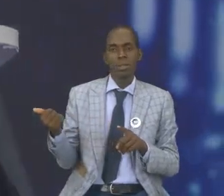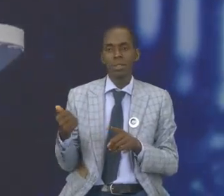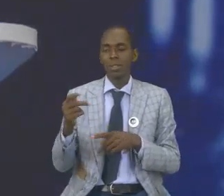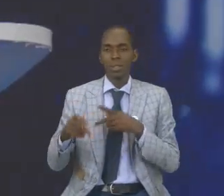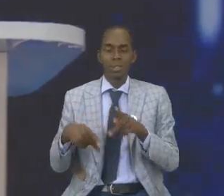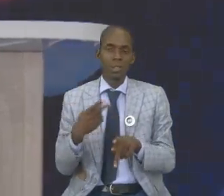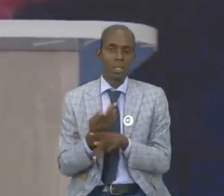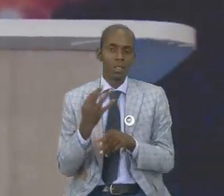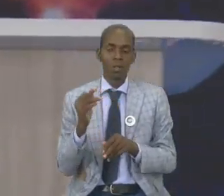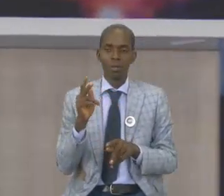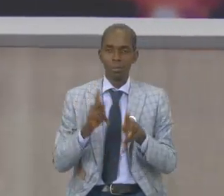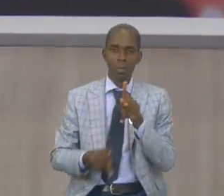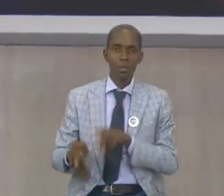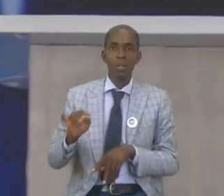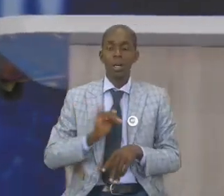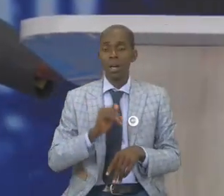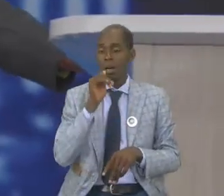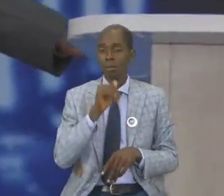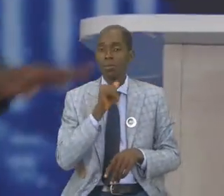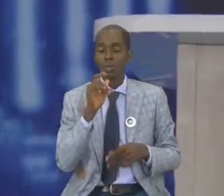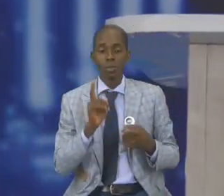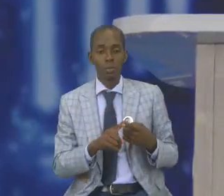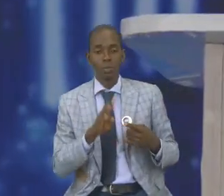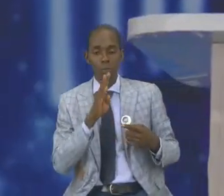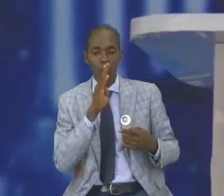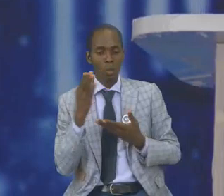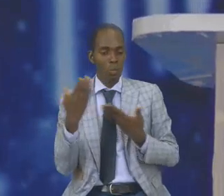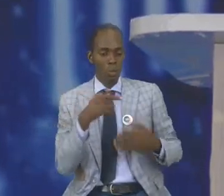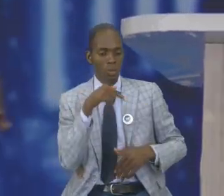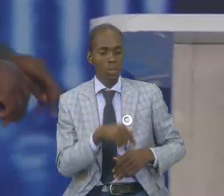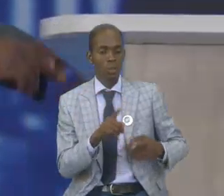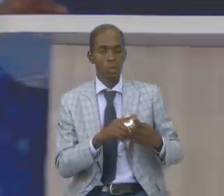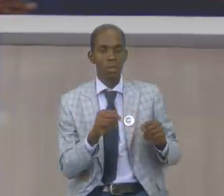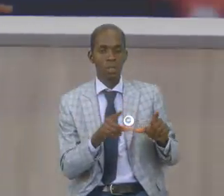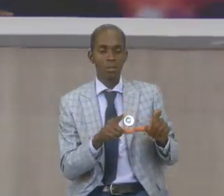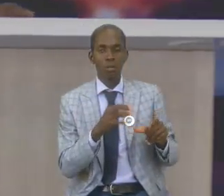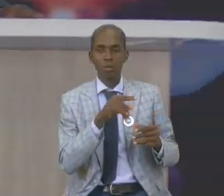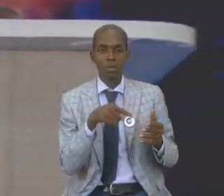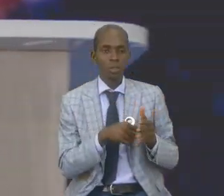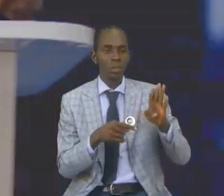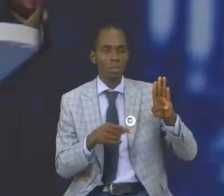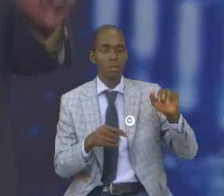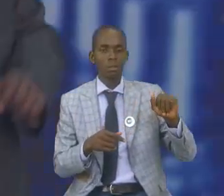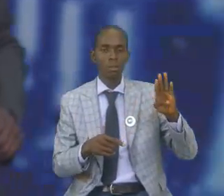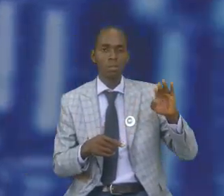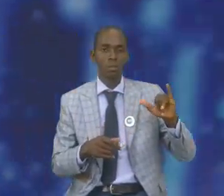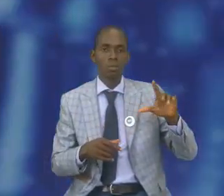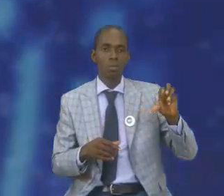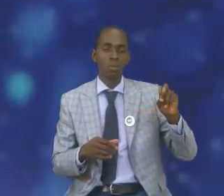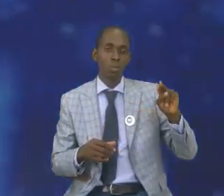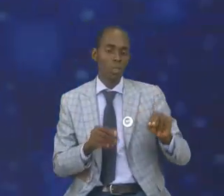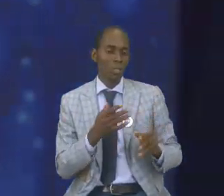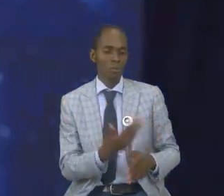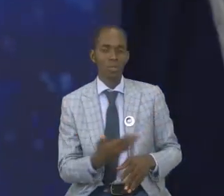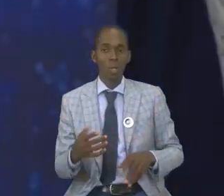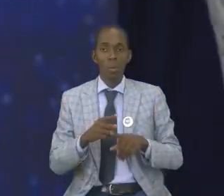And I'm not to be conformed to this Babylonian thing. But Daniel purposed in his